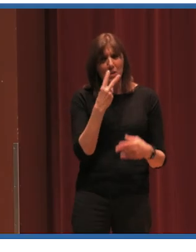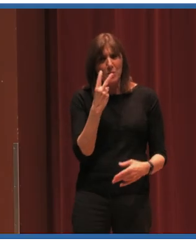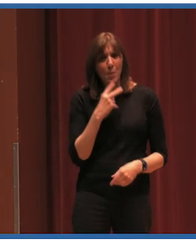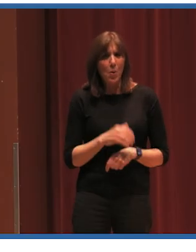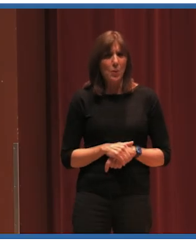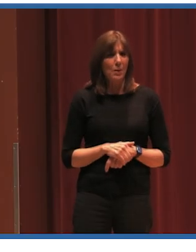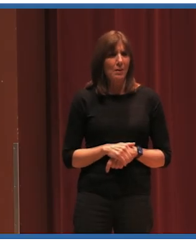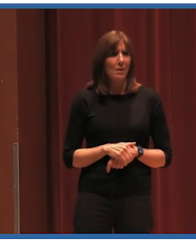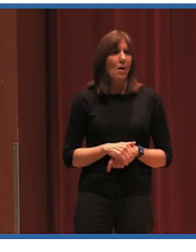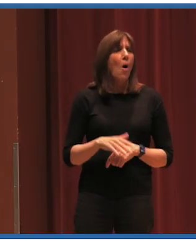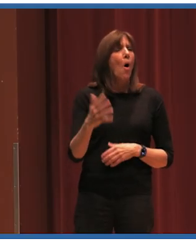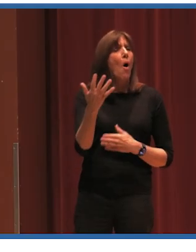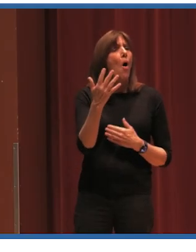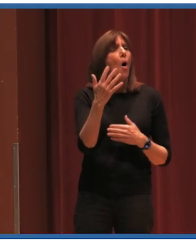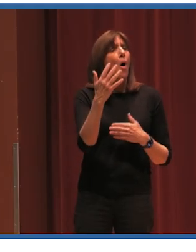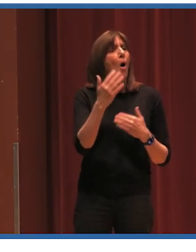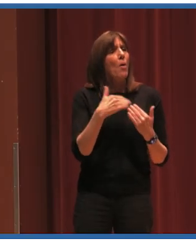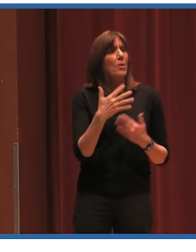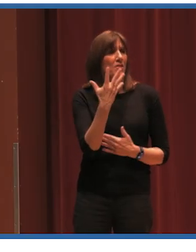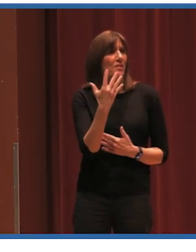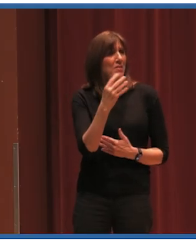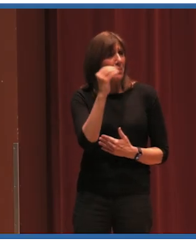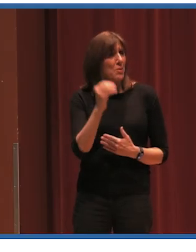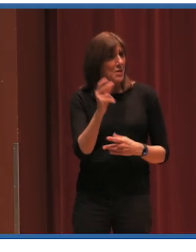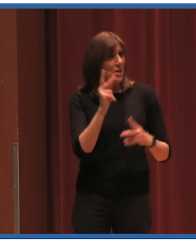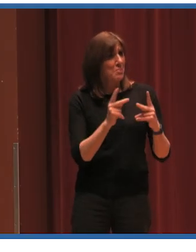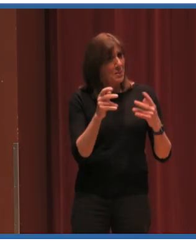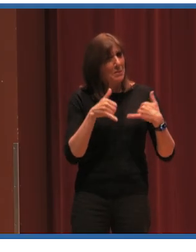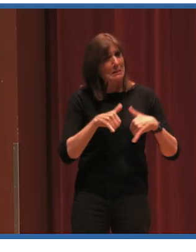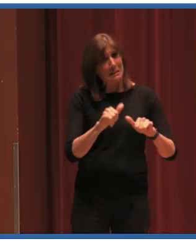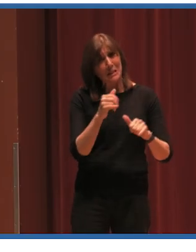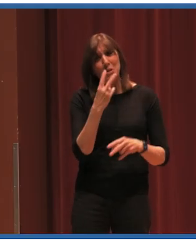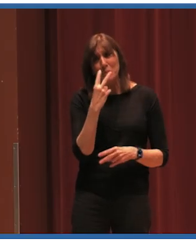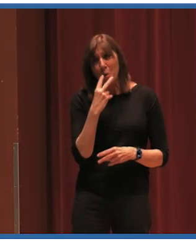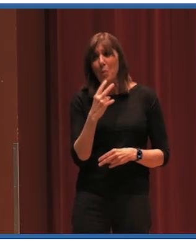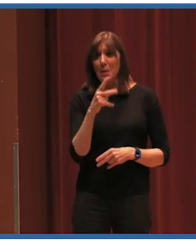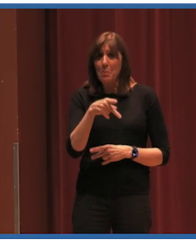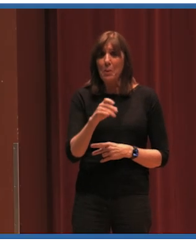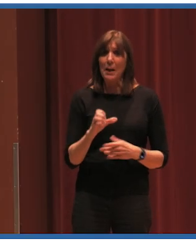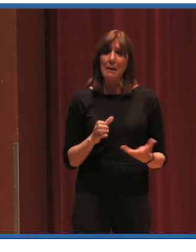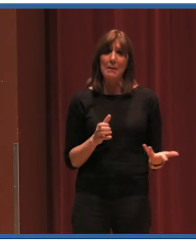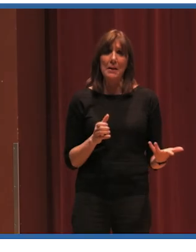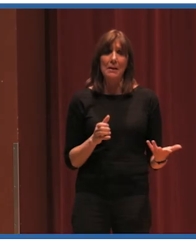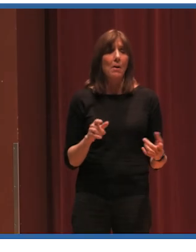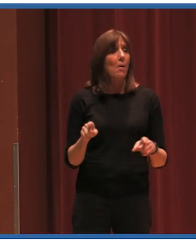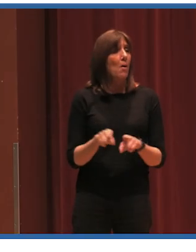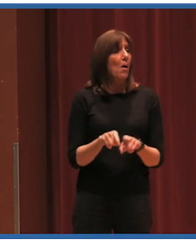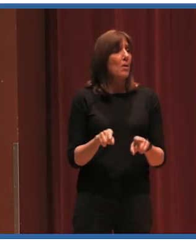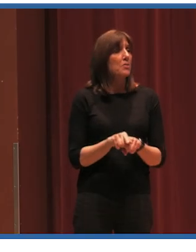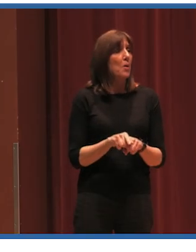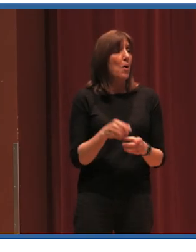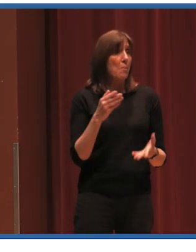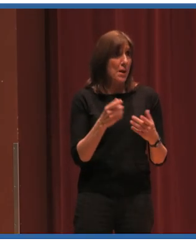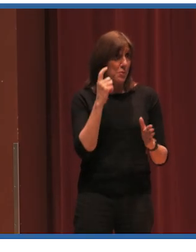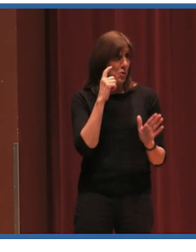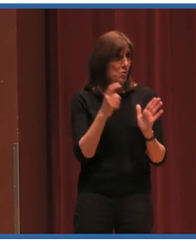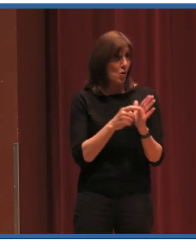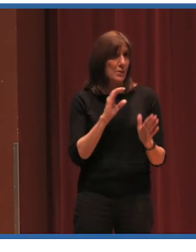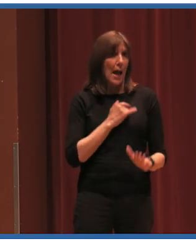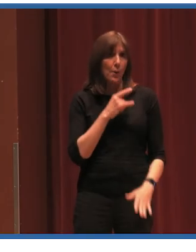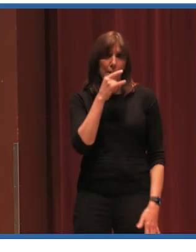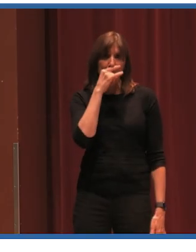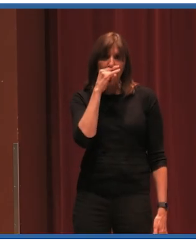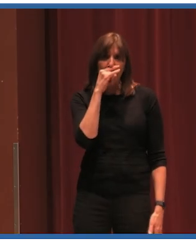almost 15% of people in Polk County who are still smoking. Also, if you probably noticed, our kids are